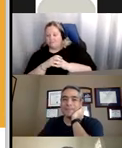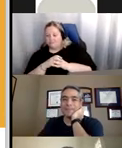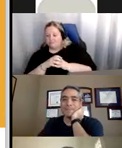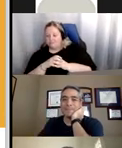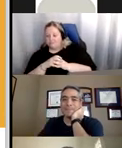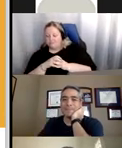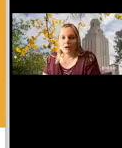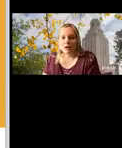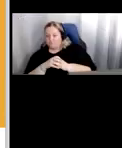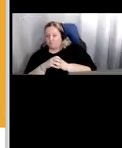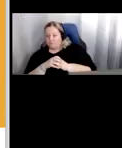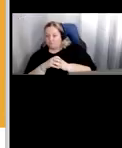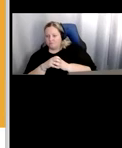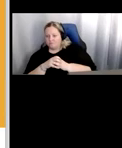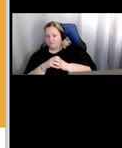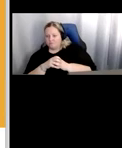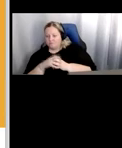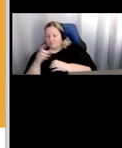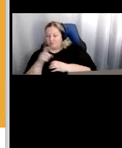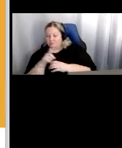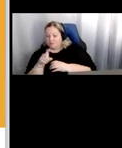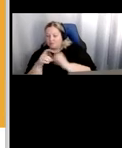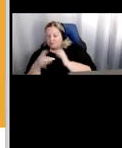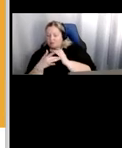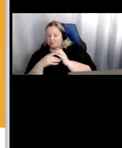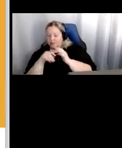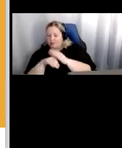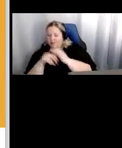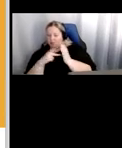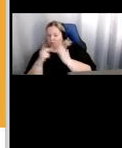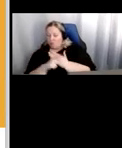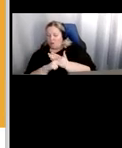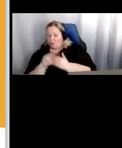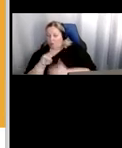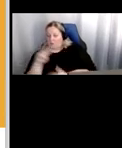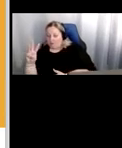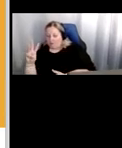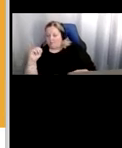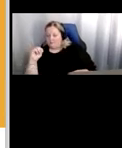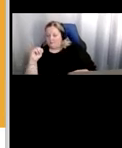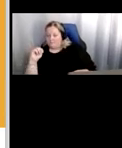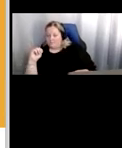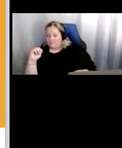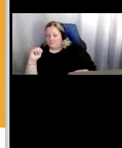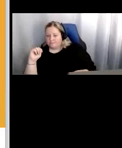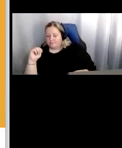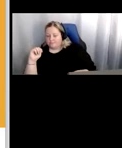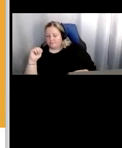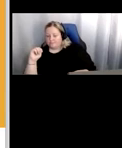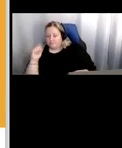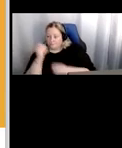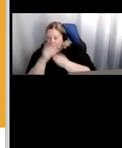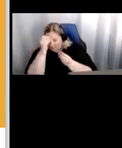okay, so here is our Texas Technology Access Program website, and you can find many more information